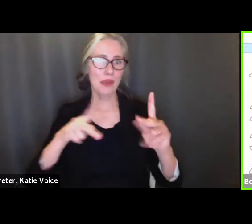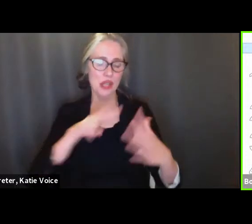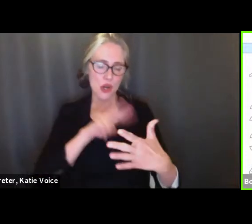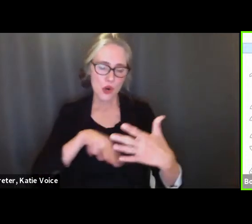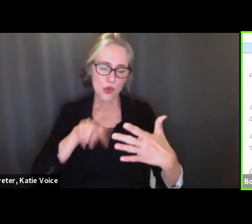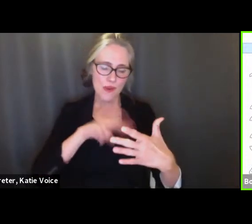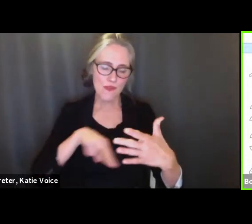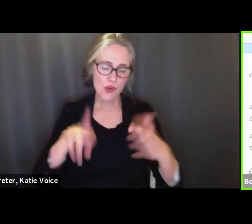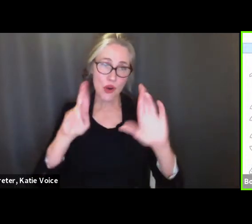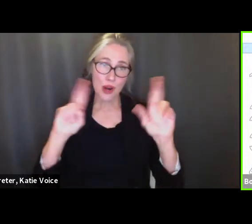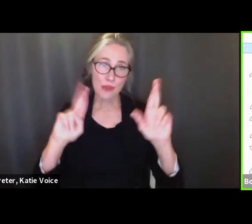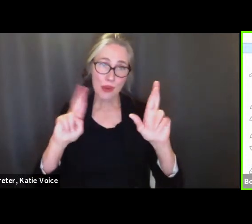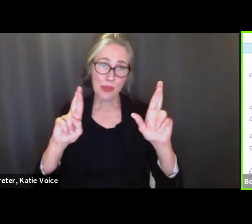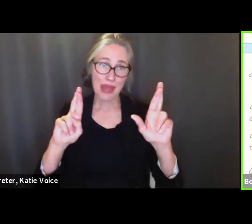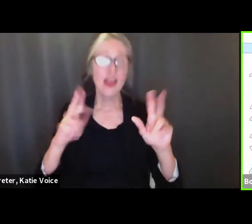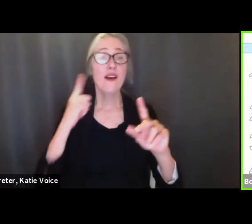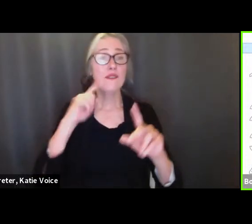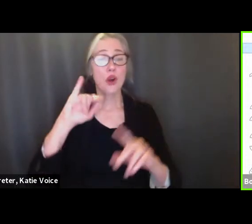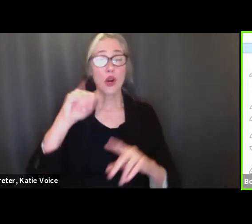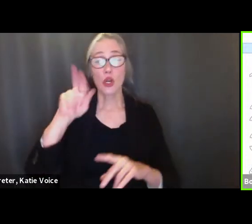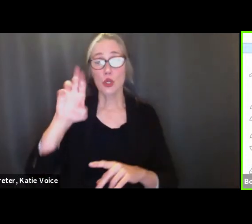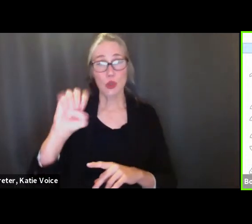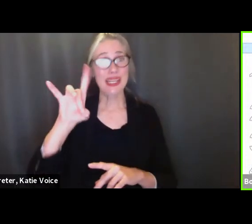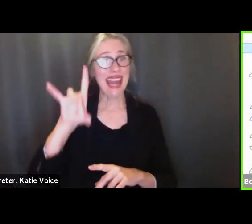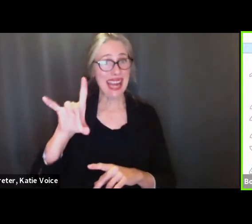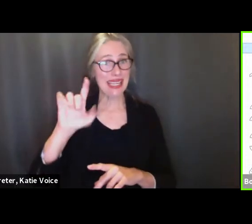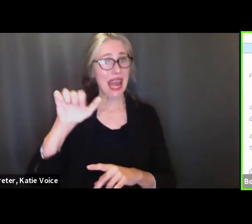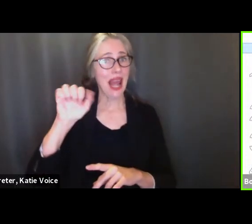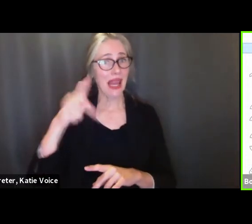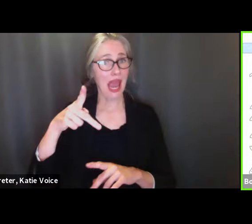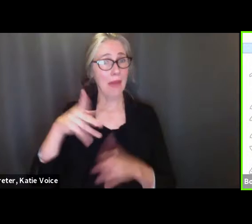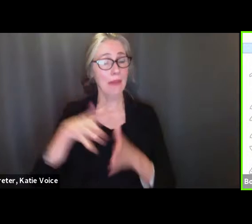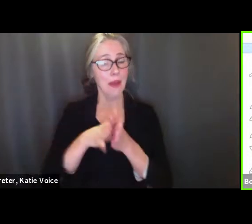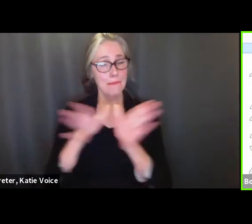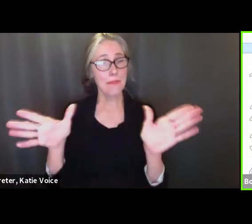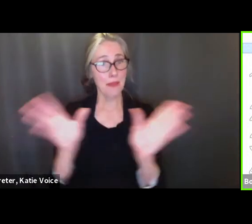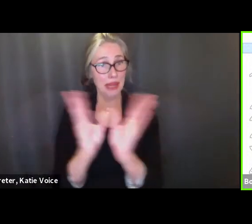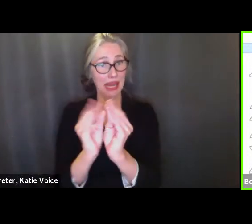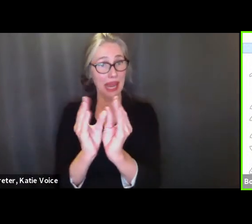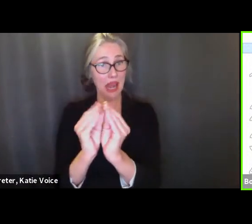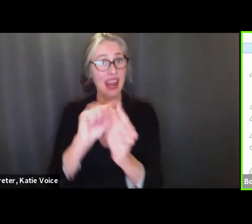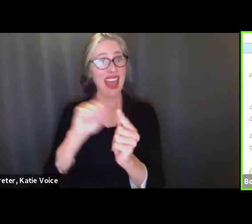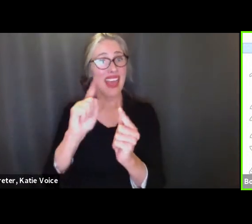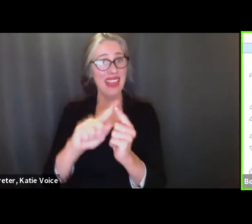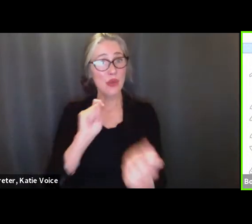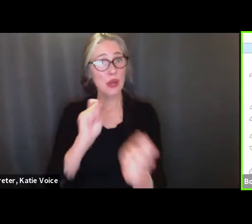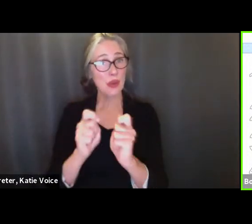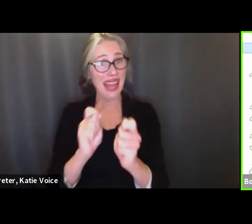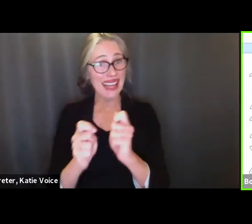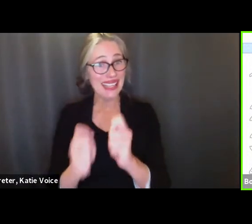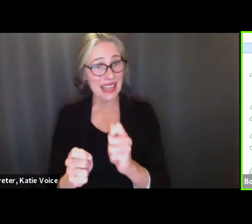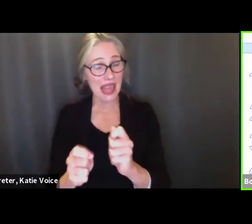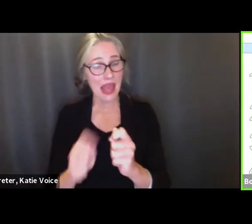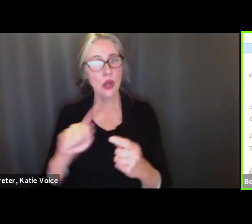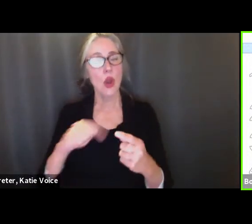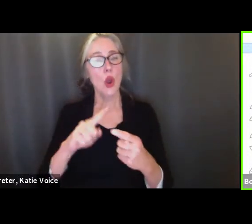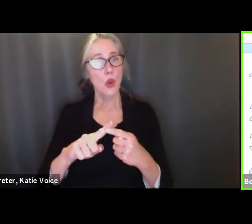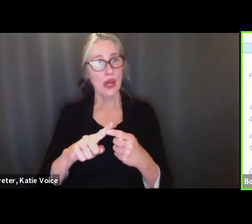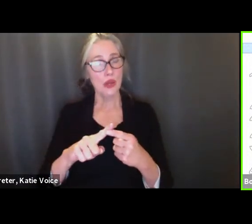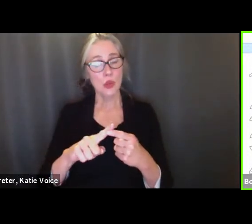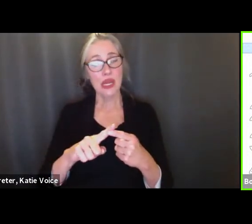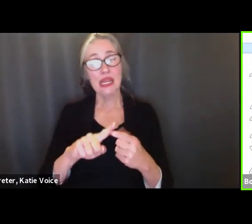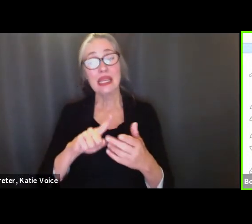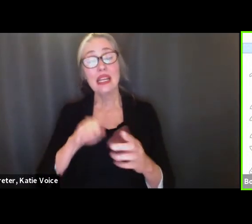8th LCAP public hearing. And then, of course, we'll continue to be editing that as we lead forward to